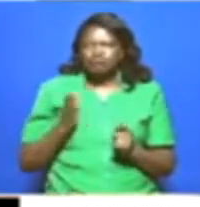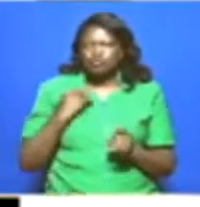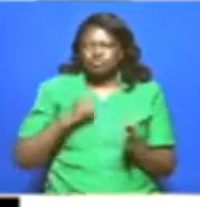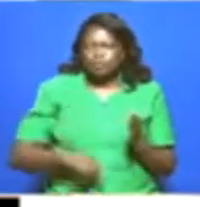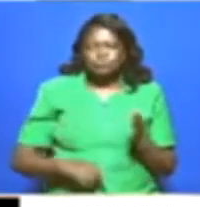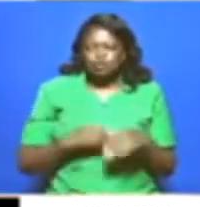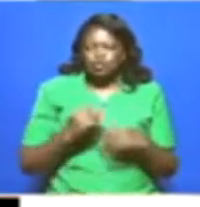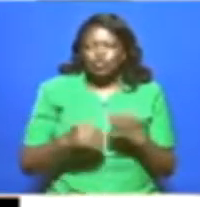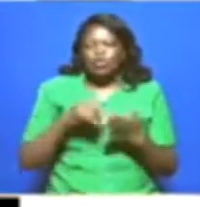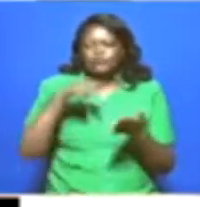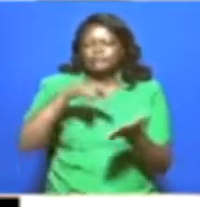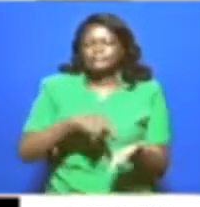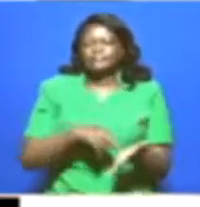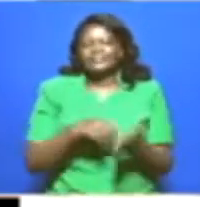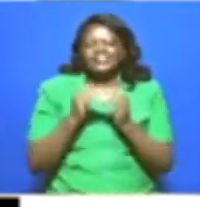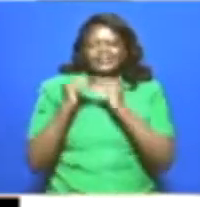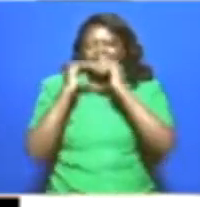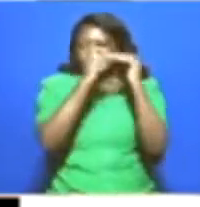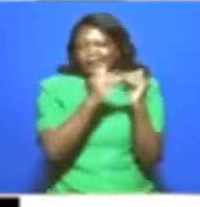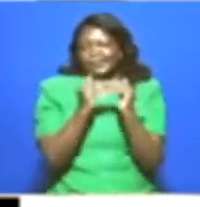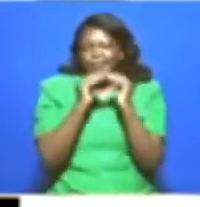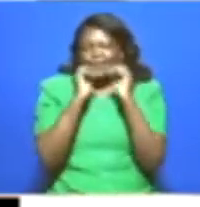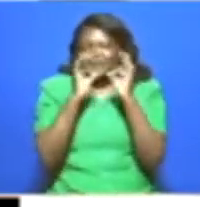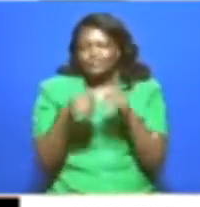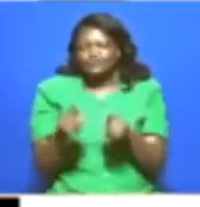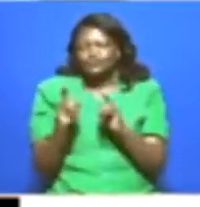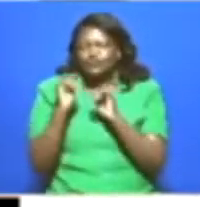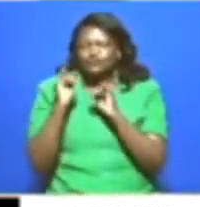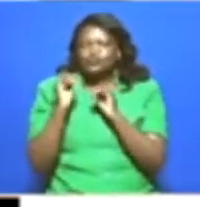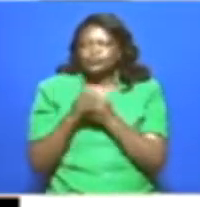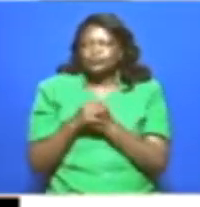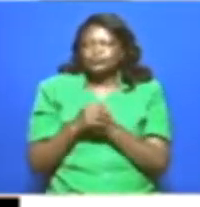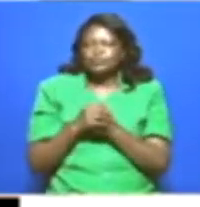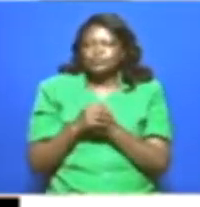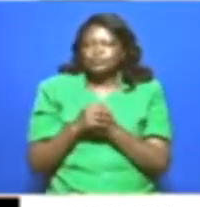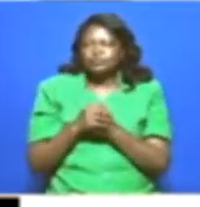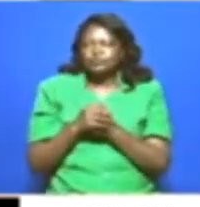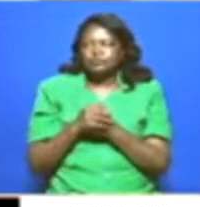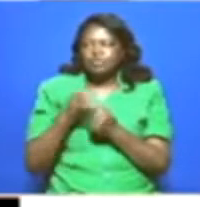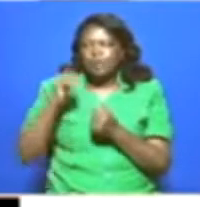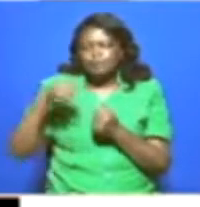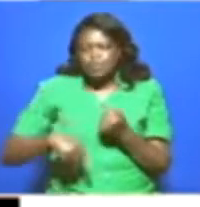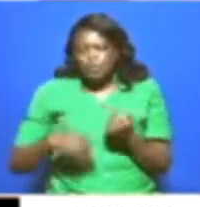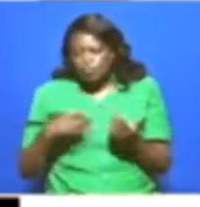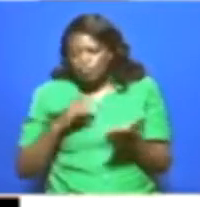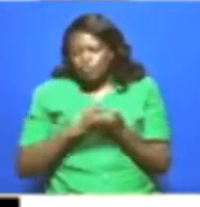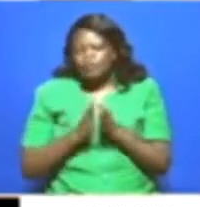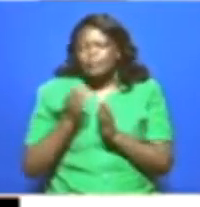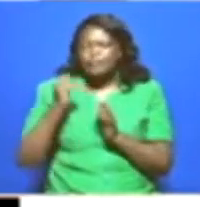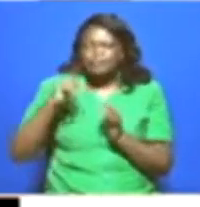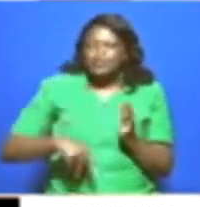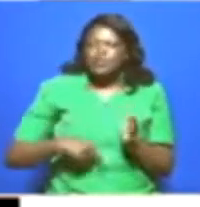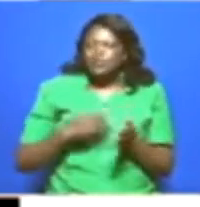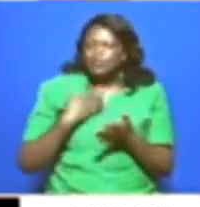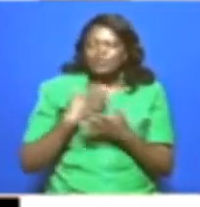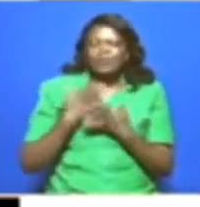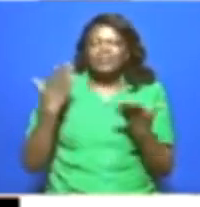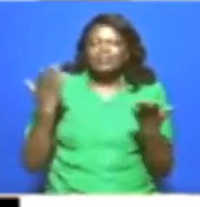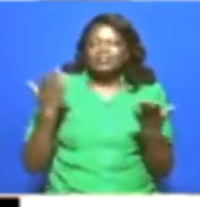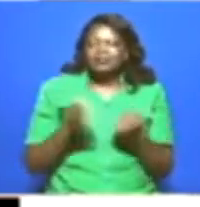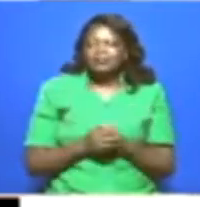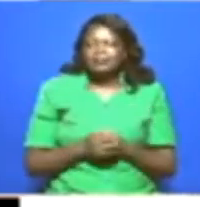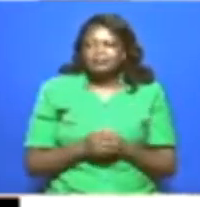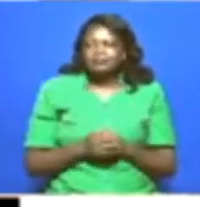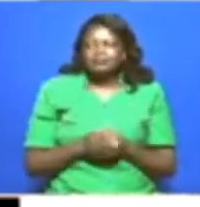aspirants as equal. Whether you're an incumbent or you are aspiring to be a particular leader in